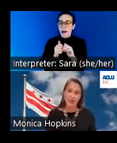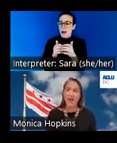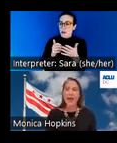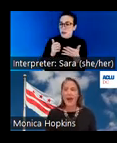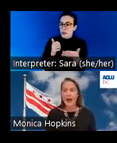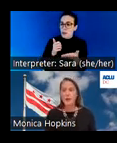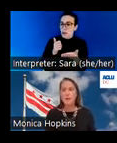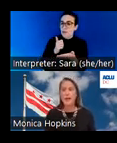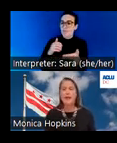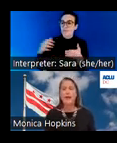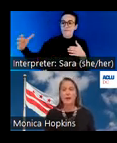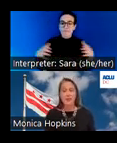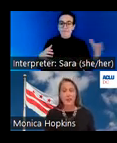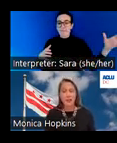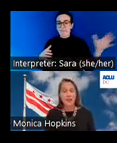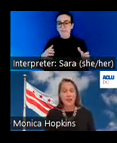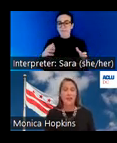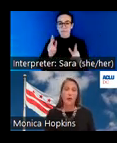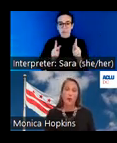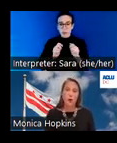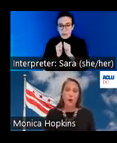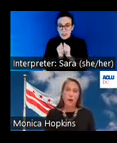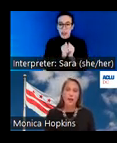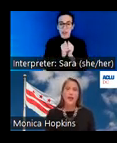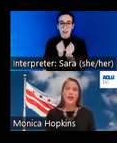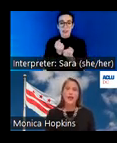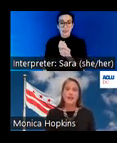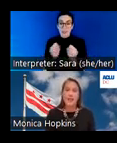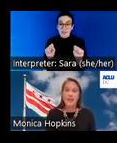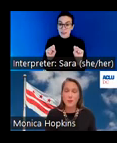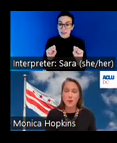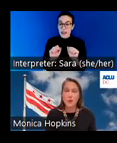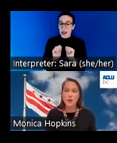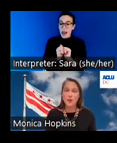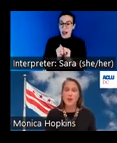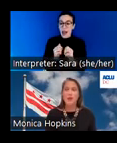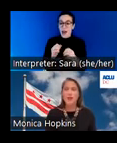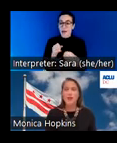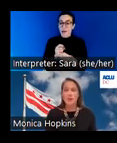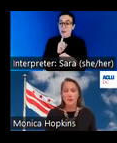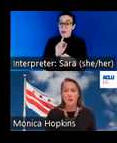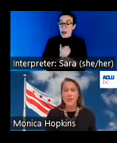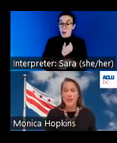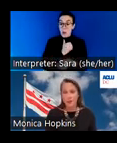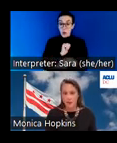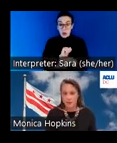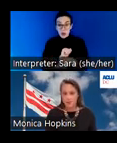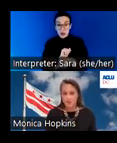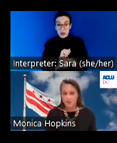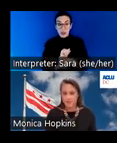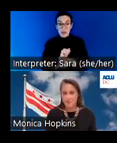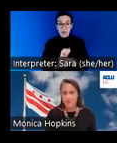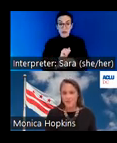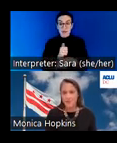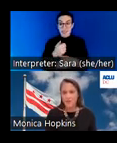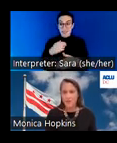safely? How do we make ourselves and our work accessible to everyone?